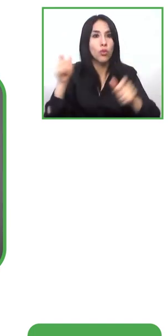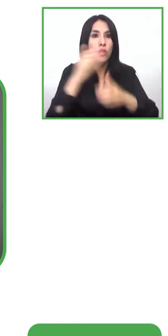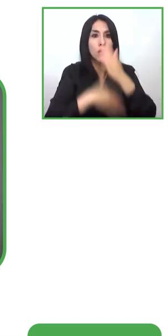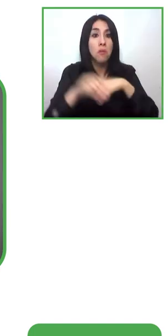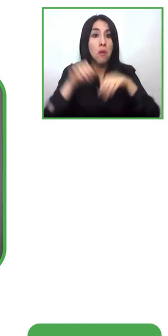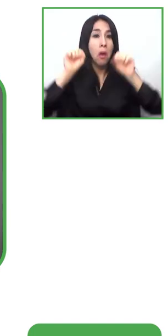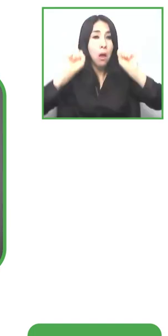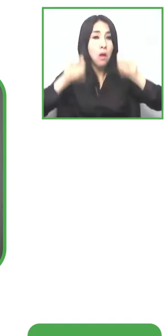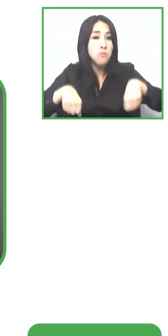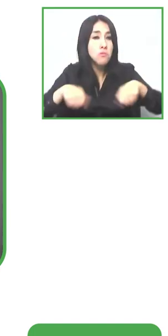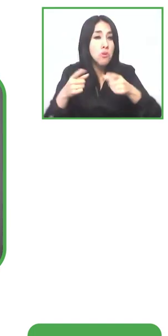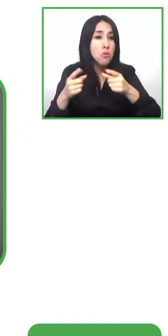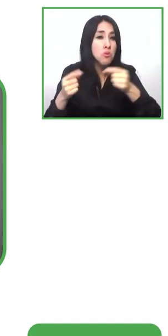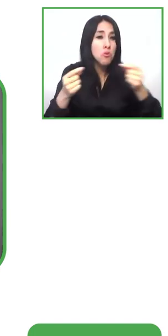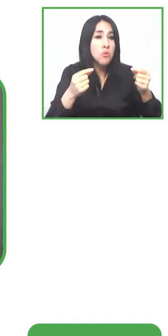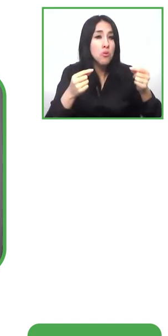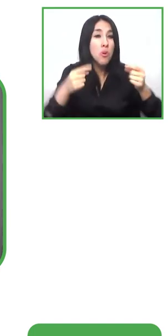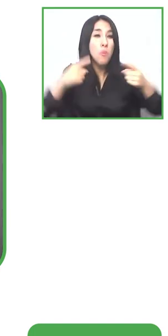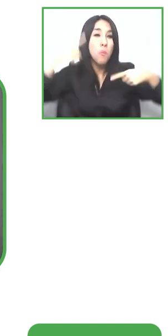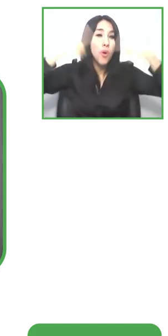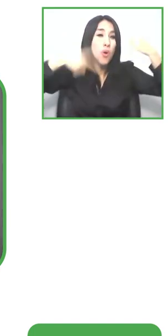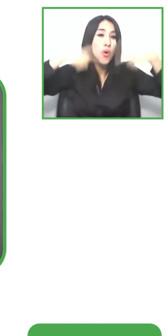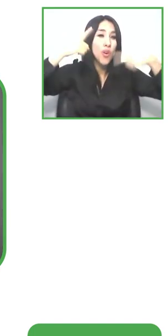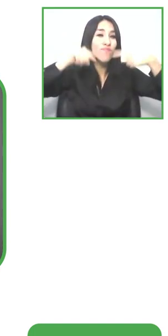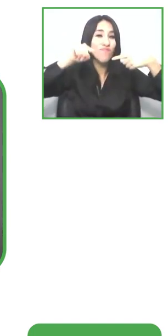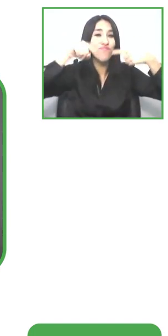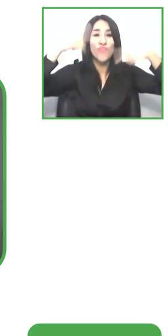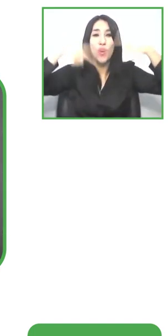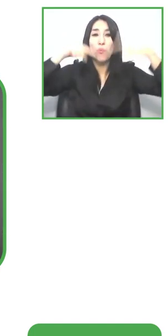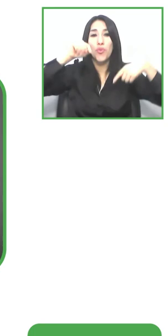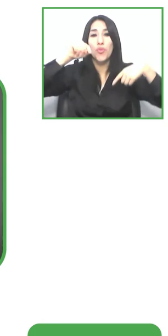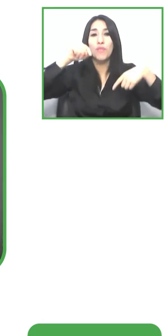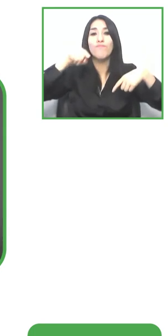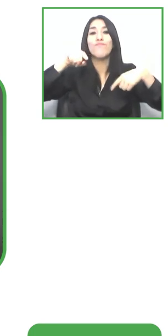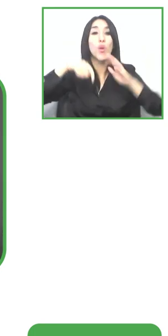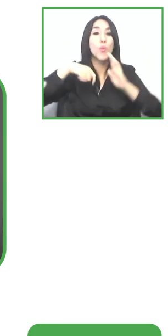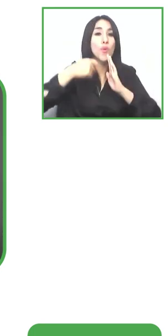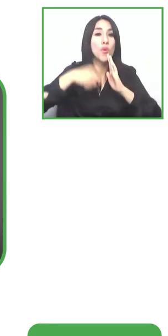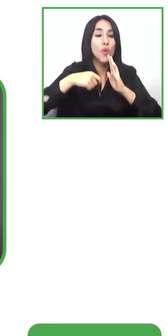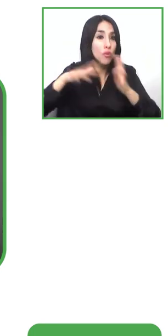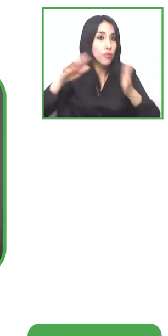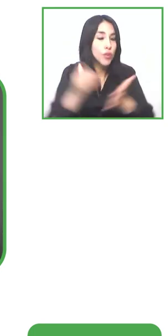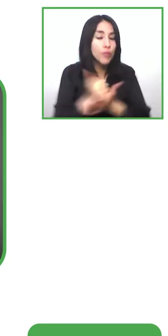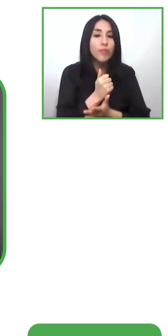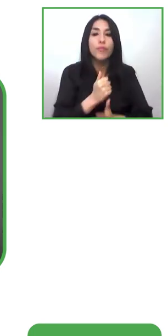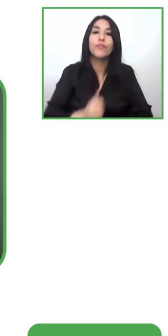so that whenever they reach that those positions, they can